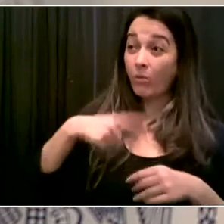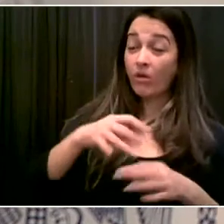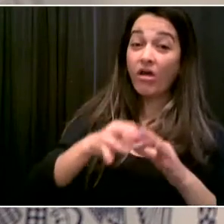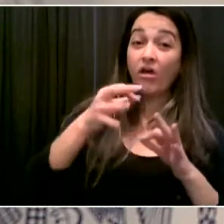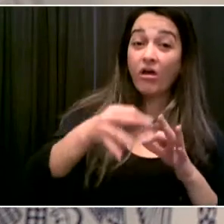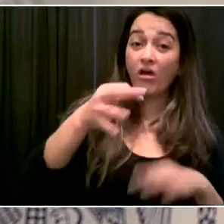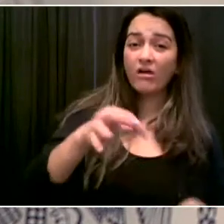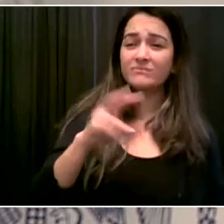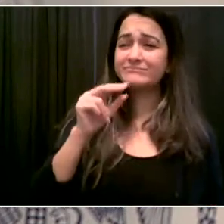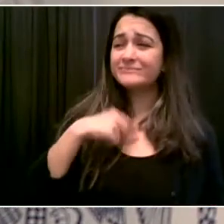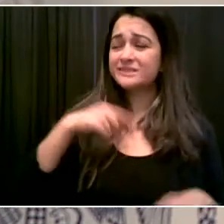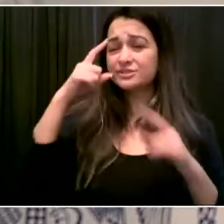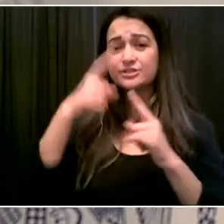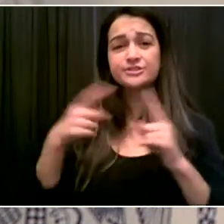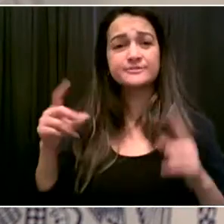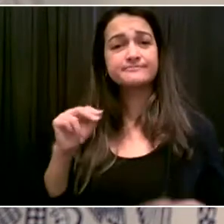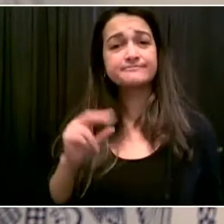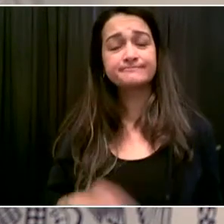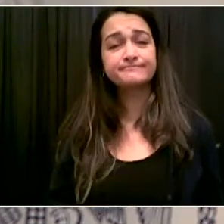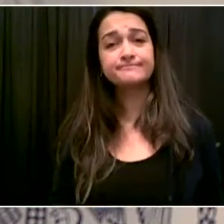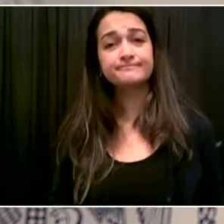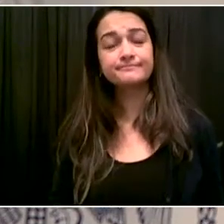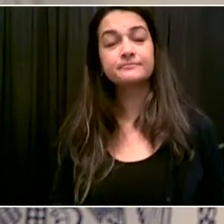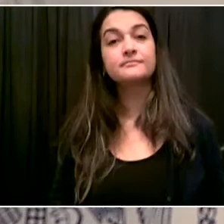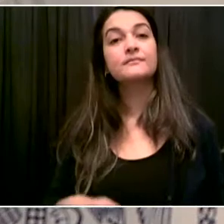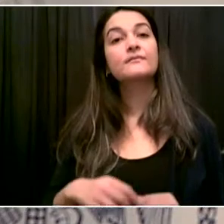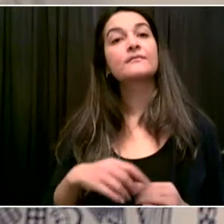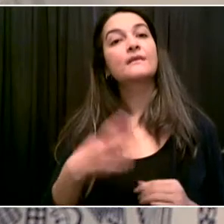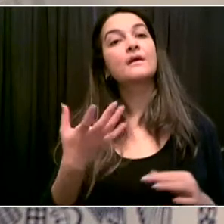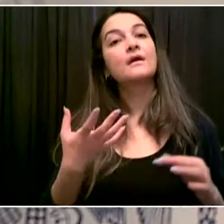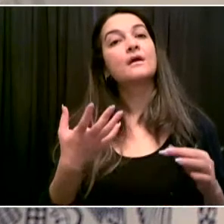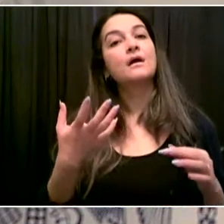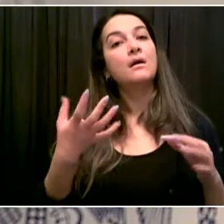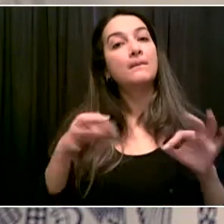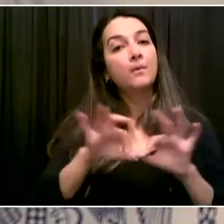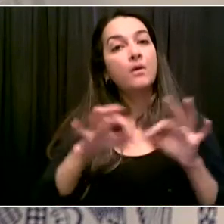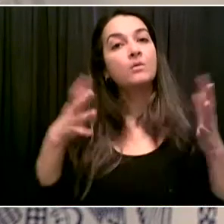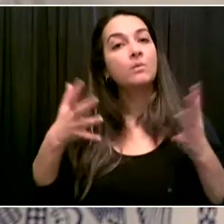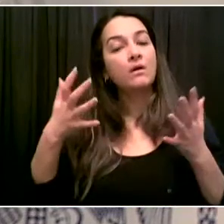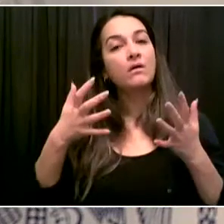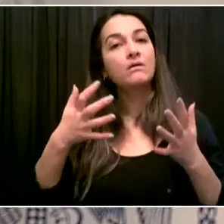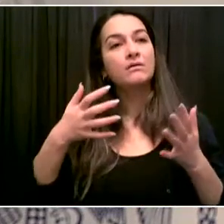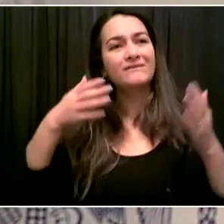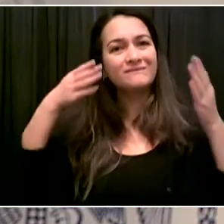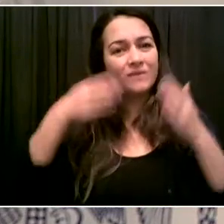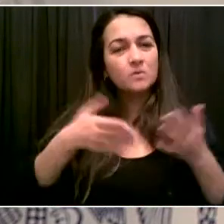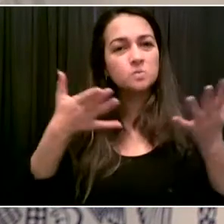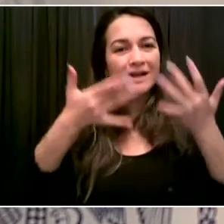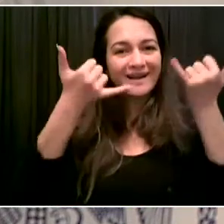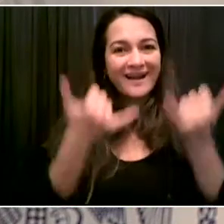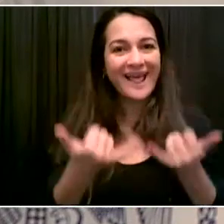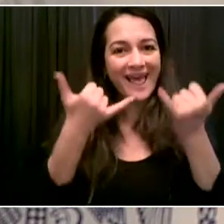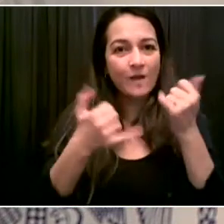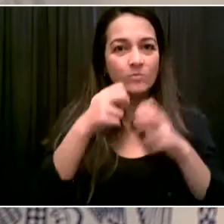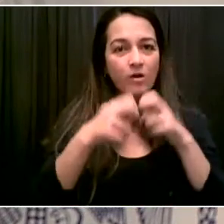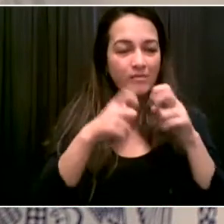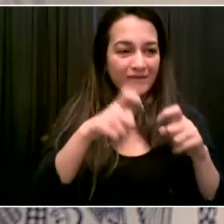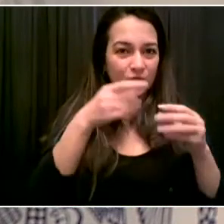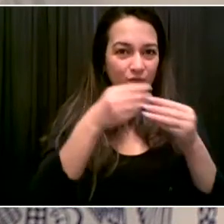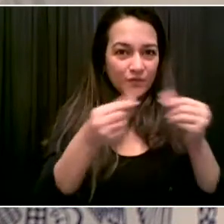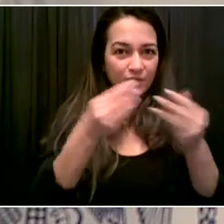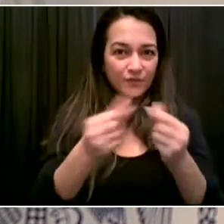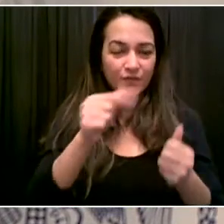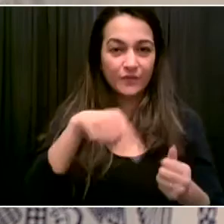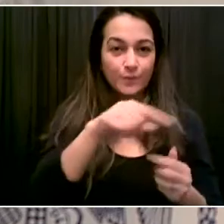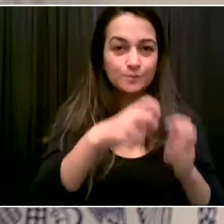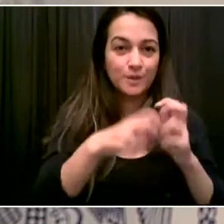fill in the blanks in these next months, and we intend to, on how we're going to do more waterborne freight, how we're going to do more rail, how we're going to do more smaller